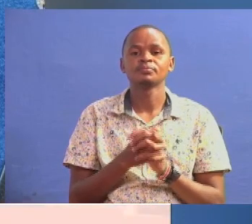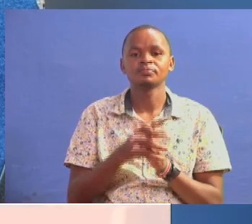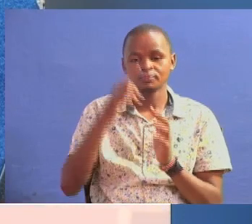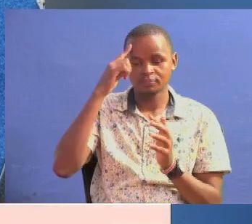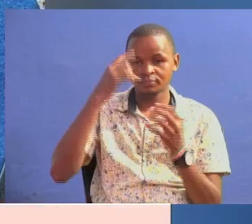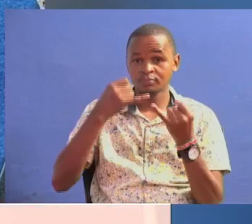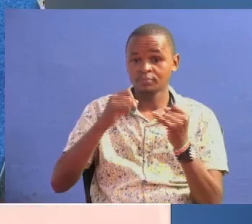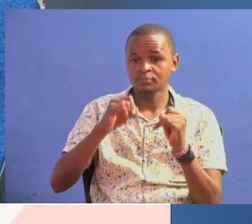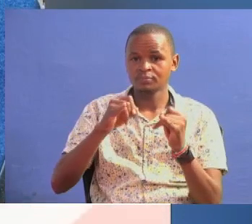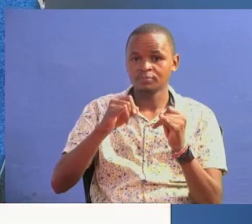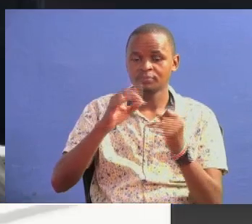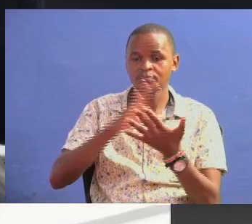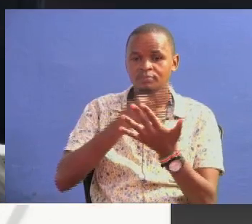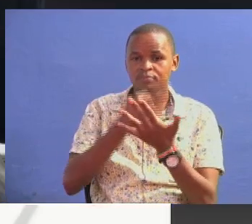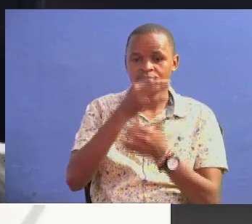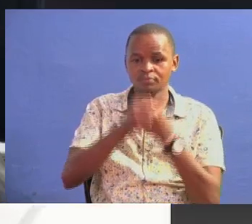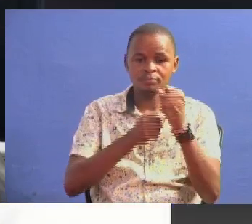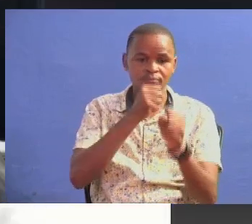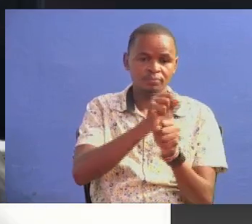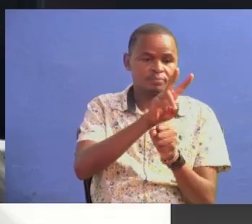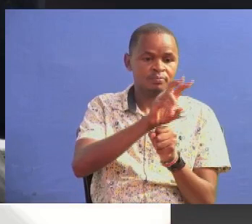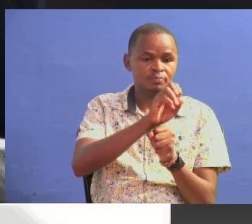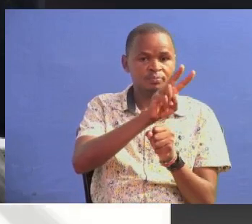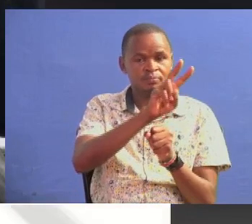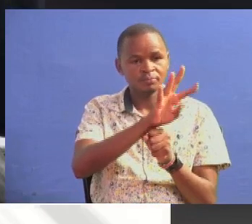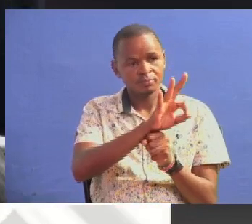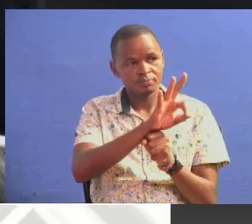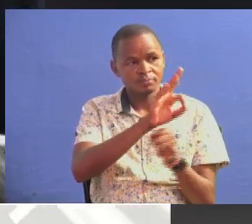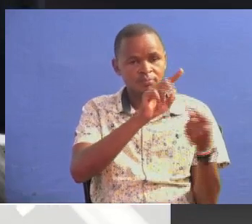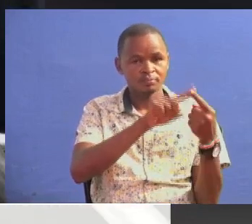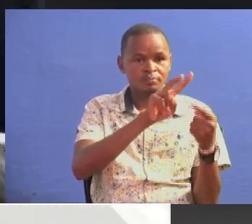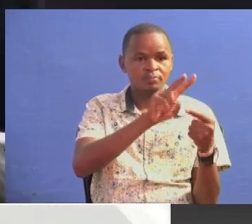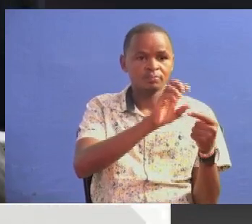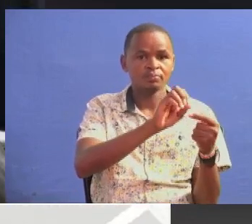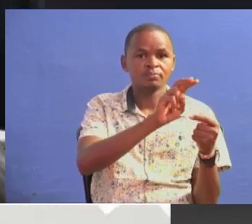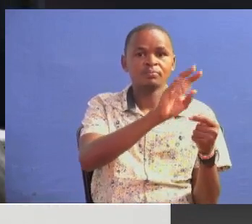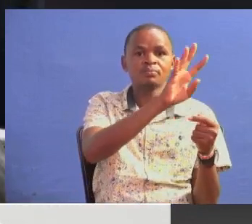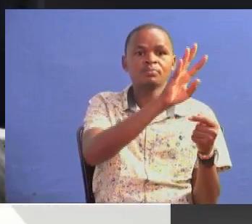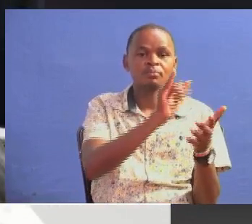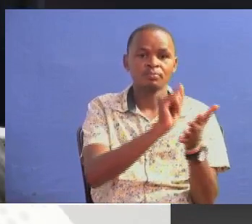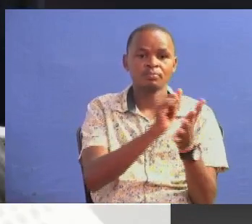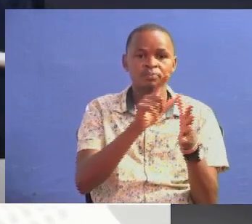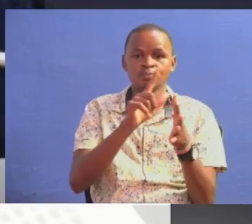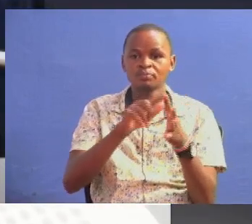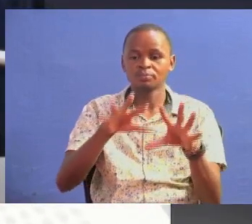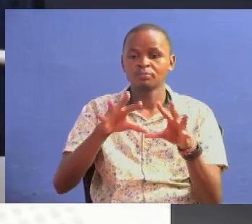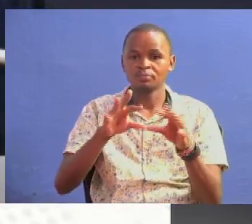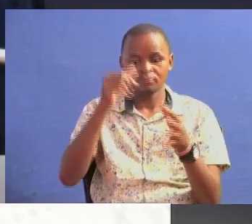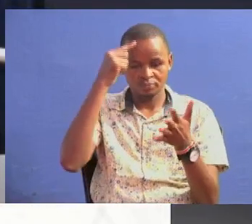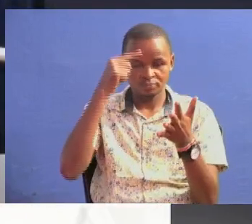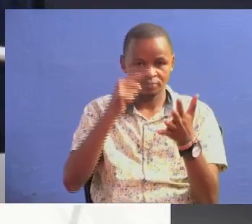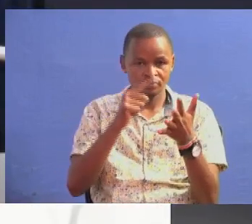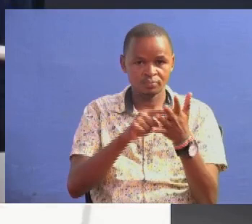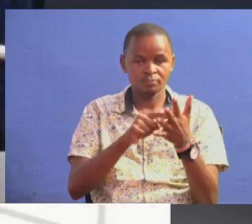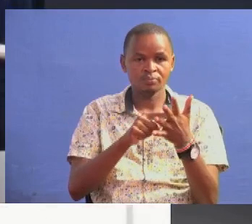For the implementation of the financial year 2023-2024 budget, the CS underscored that the government has taken note of